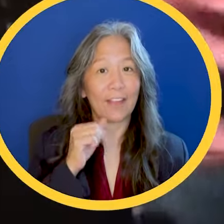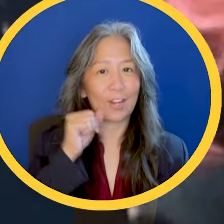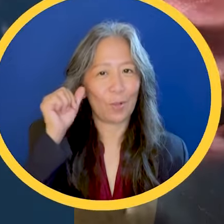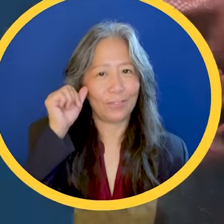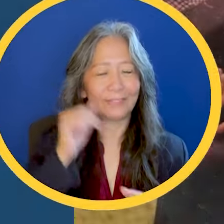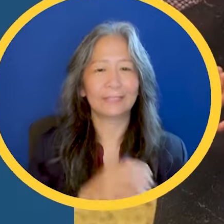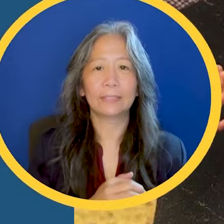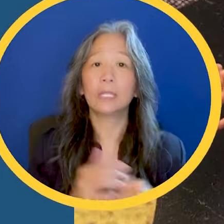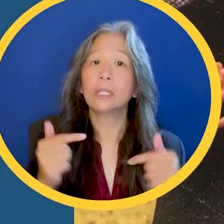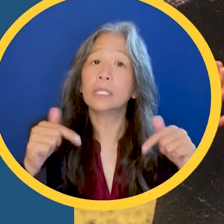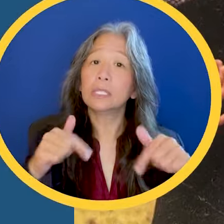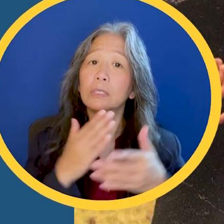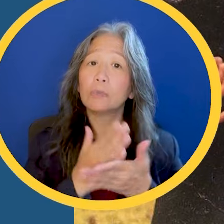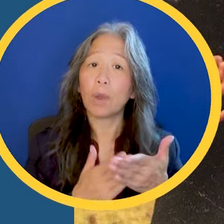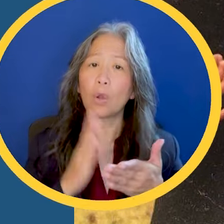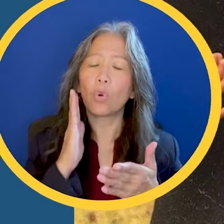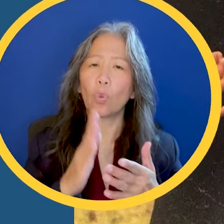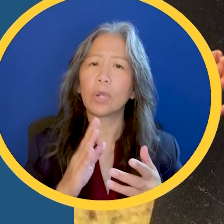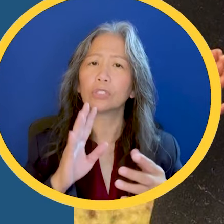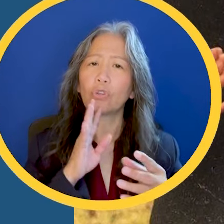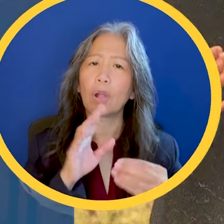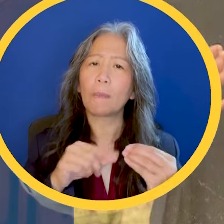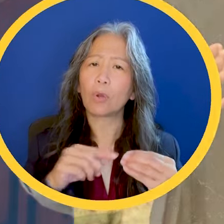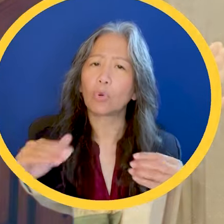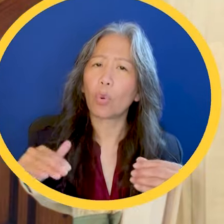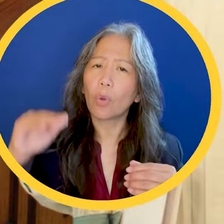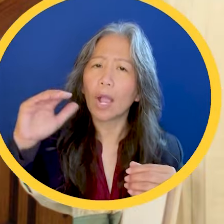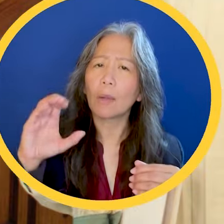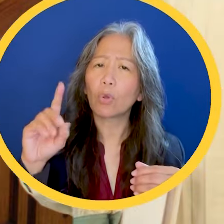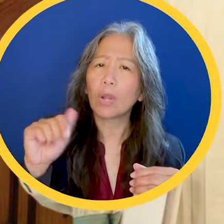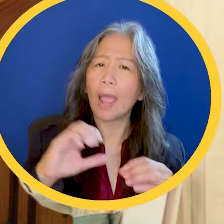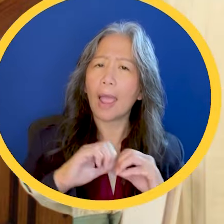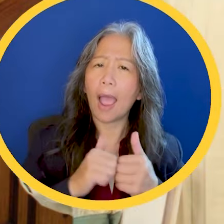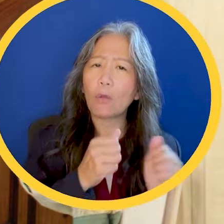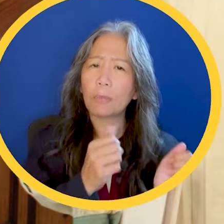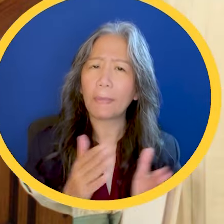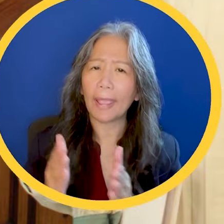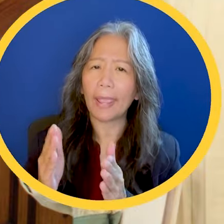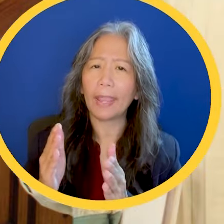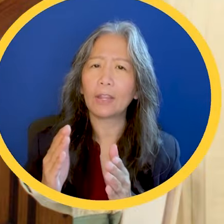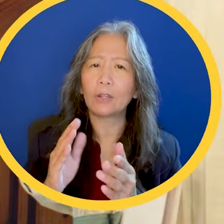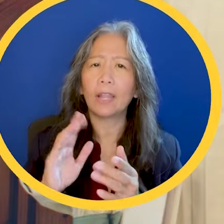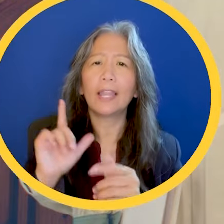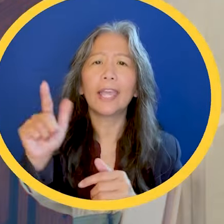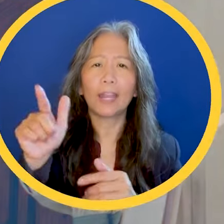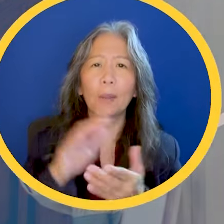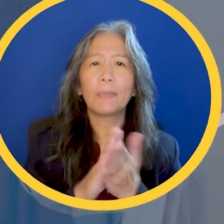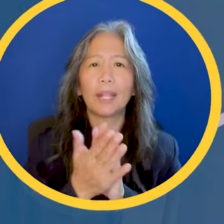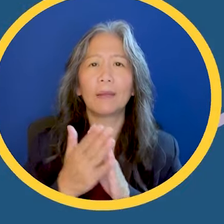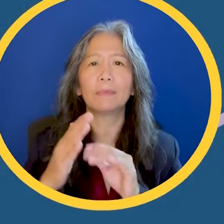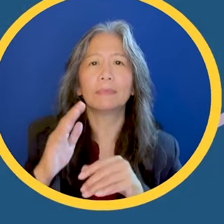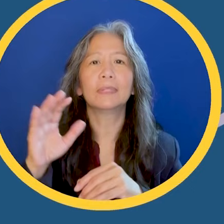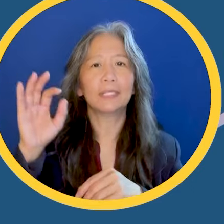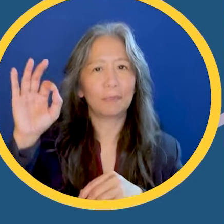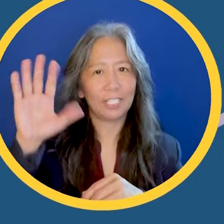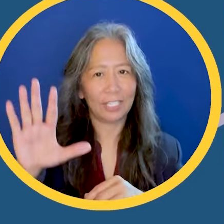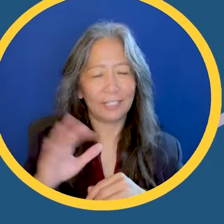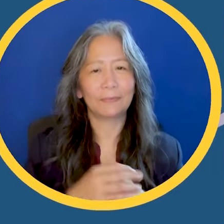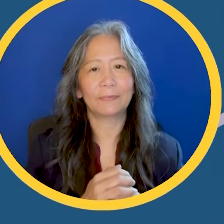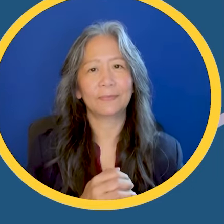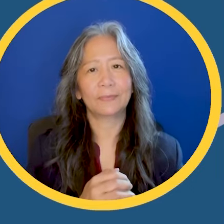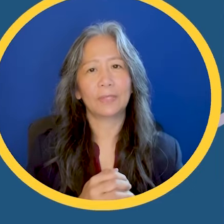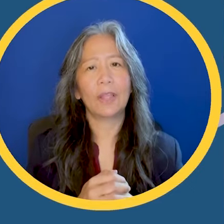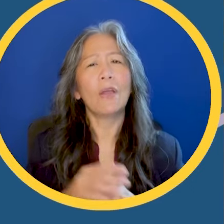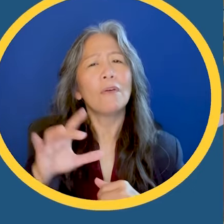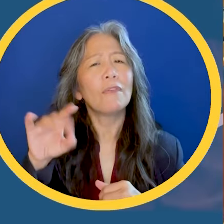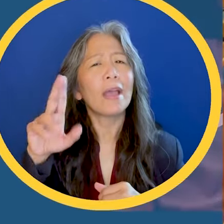this episode, we'll be talking about growing up CODA and how that prepared them to be later called into the holy ministry. We'll